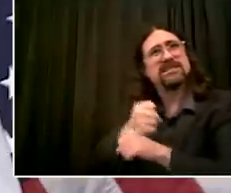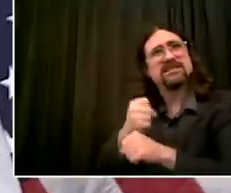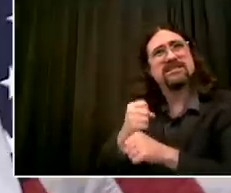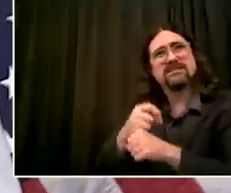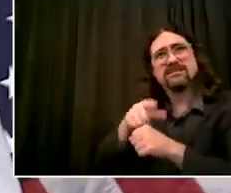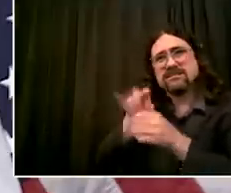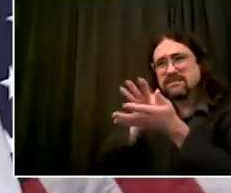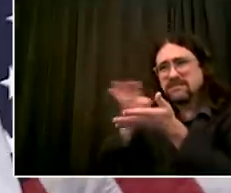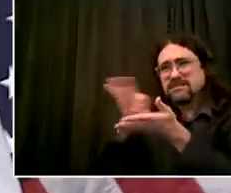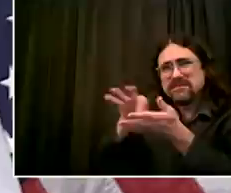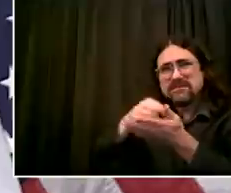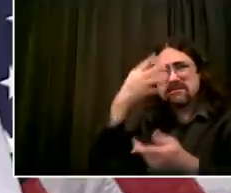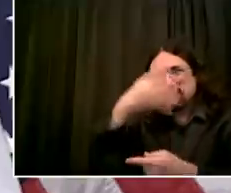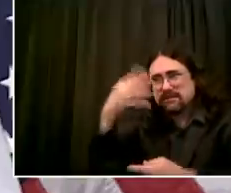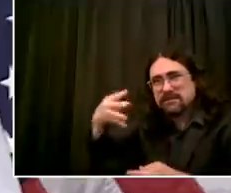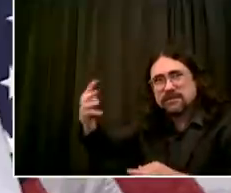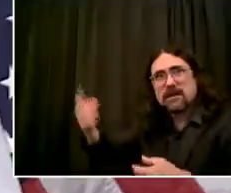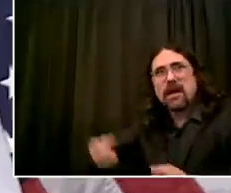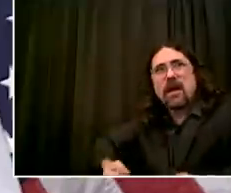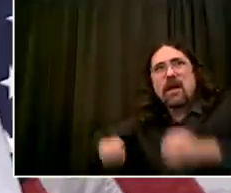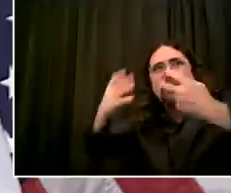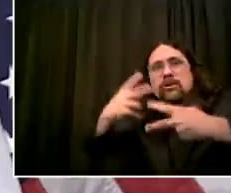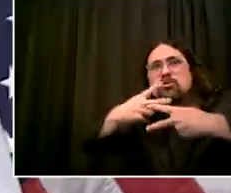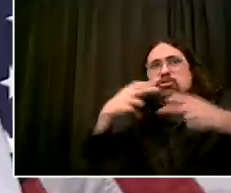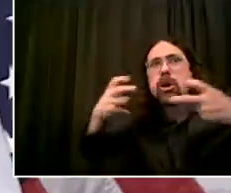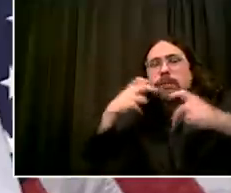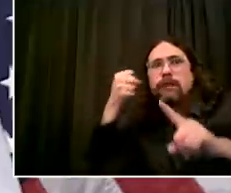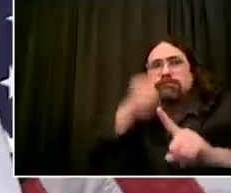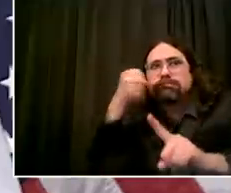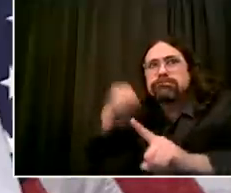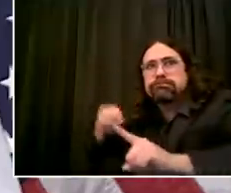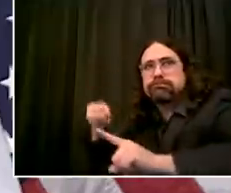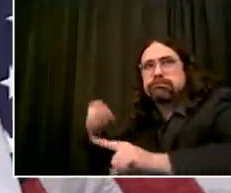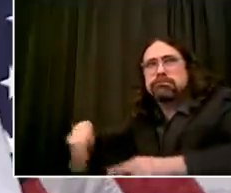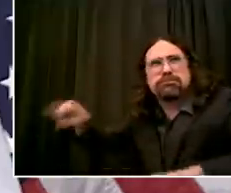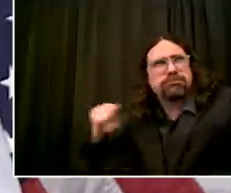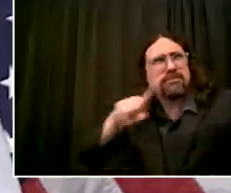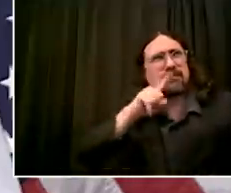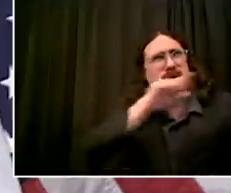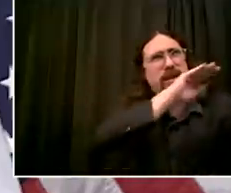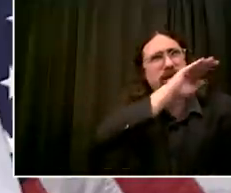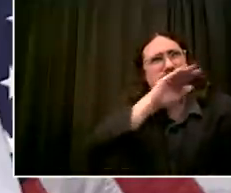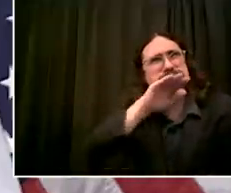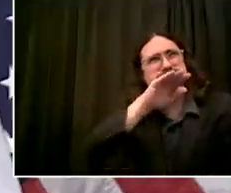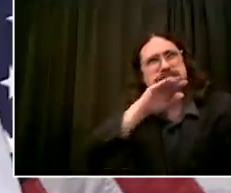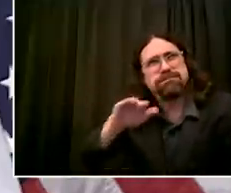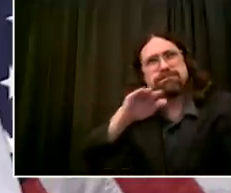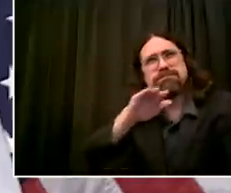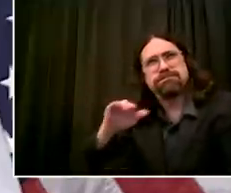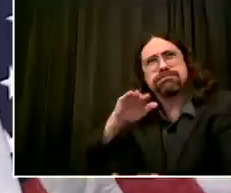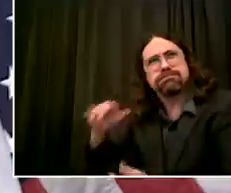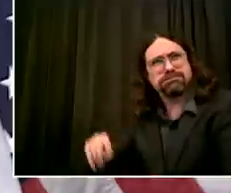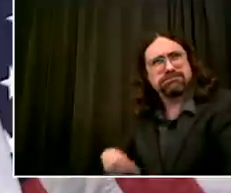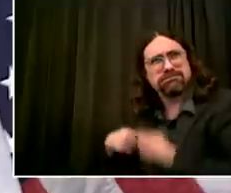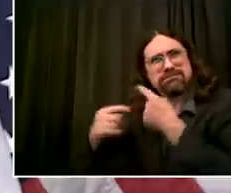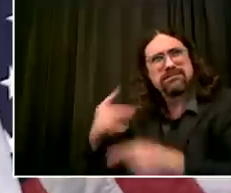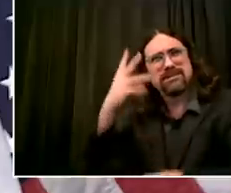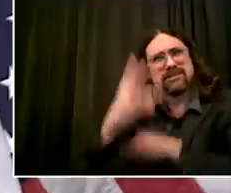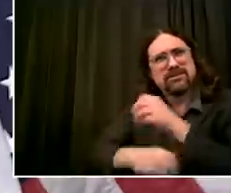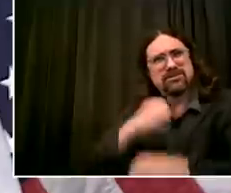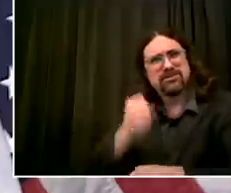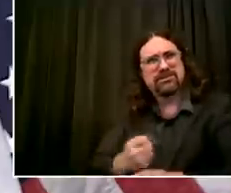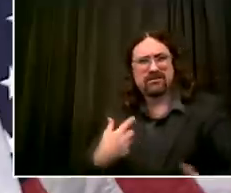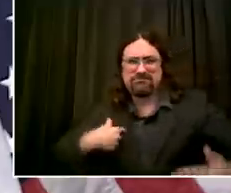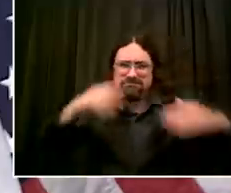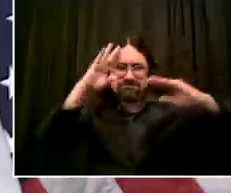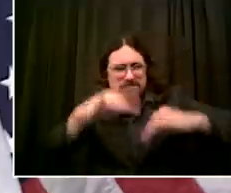to combine, but the NYPD has done it under the leadership of Commissioner Shea, Commissioner O'Neill before him, Commissioner Bratton before him. They are all